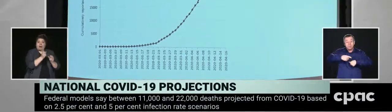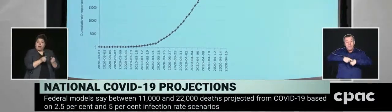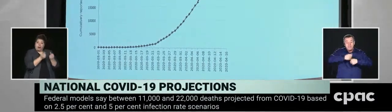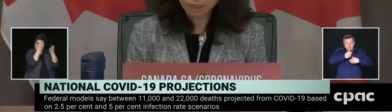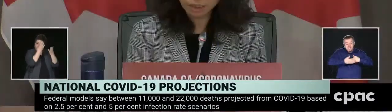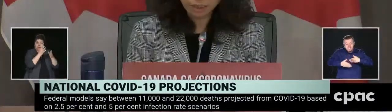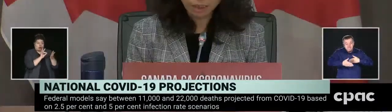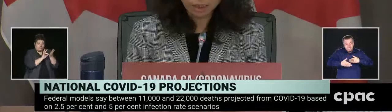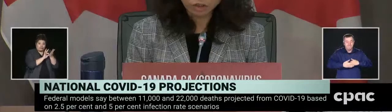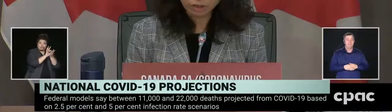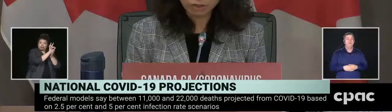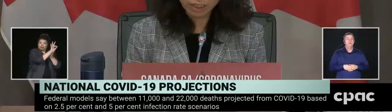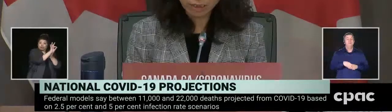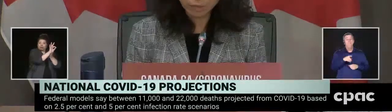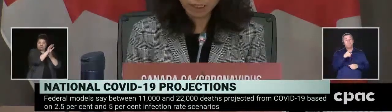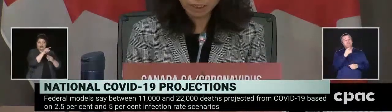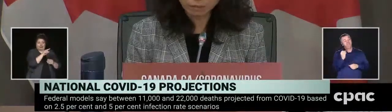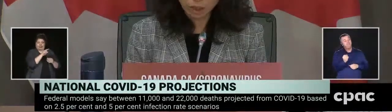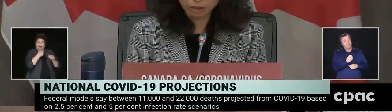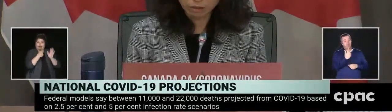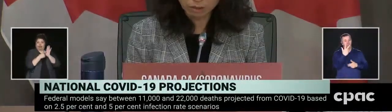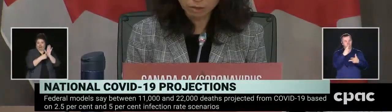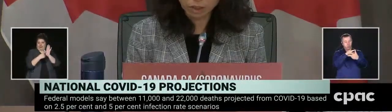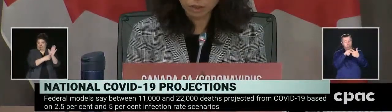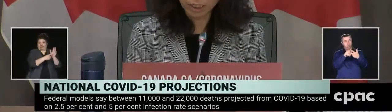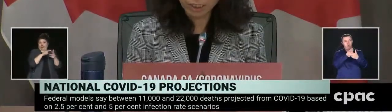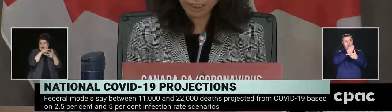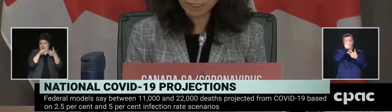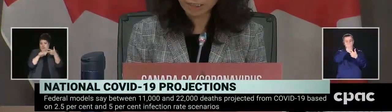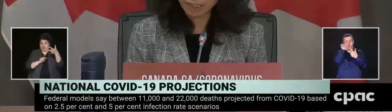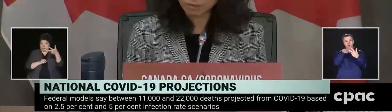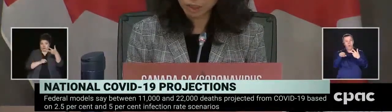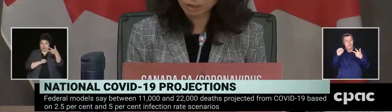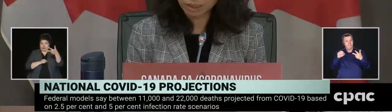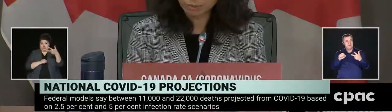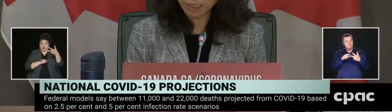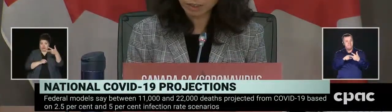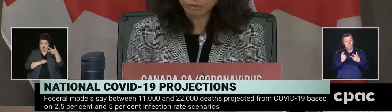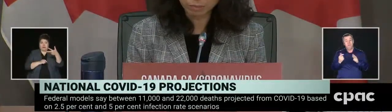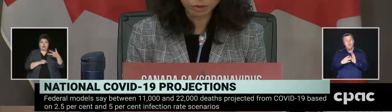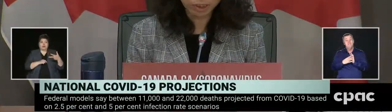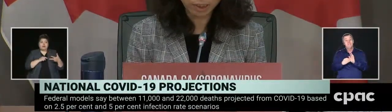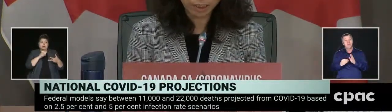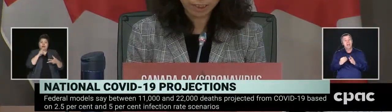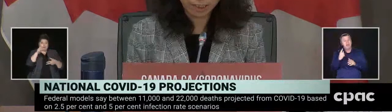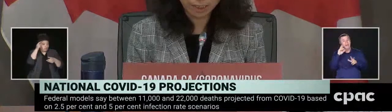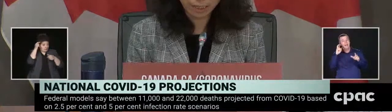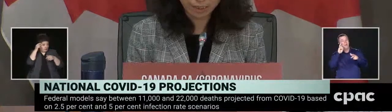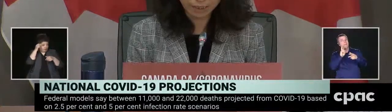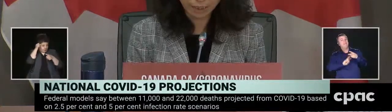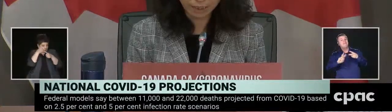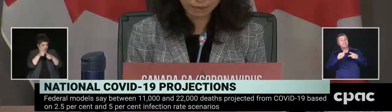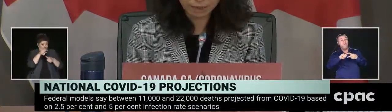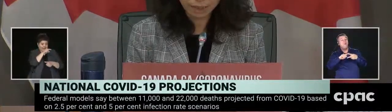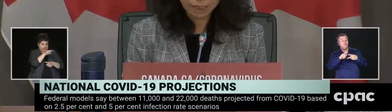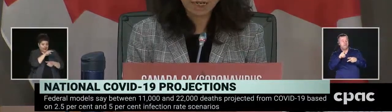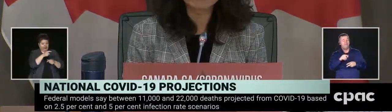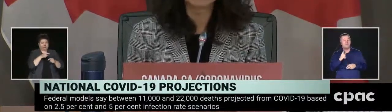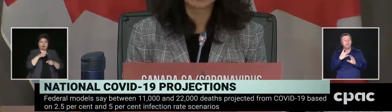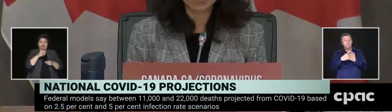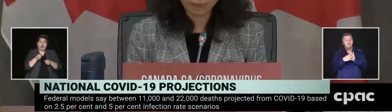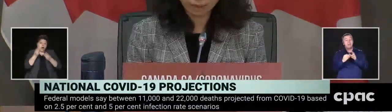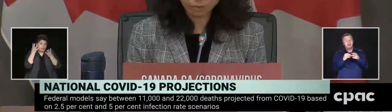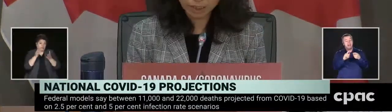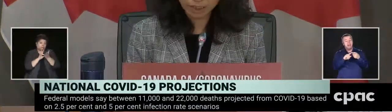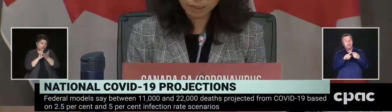possible trajectories generated by this model, recalling that this kind of model is based on reported Canadian case data.